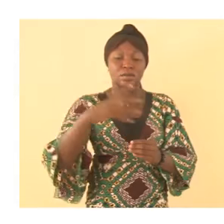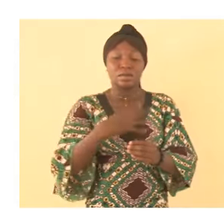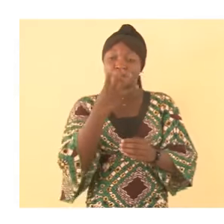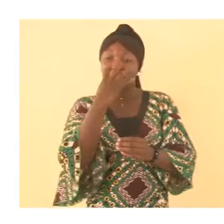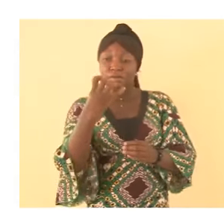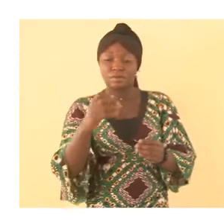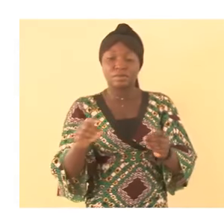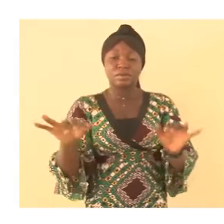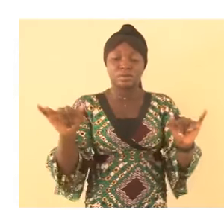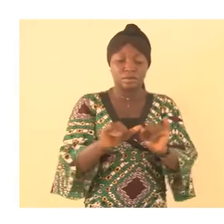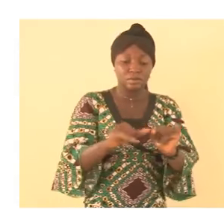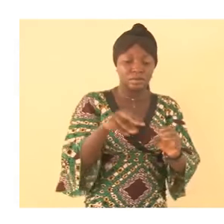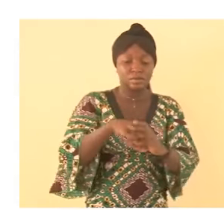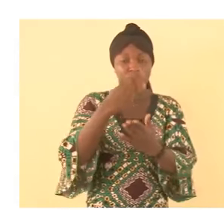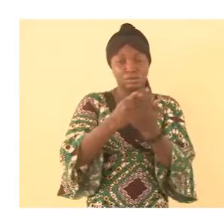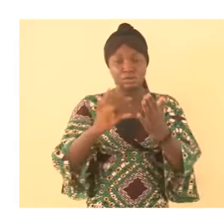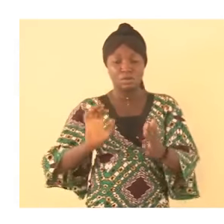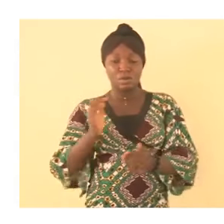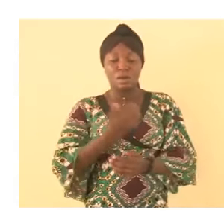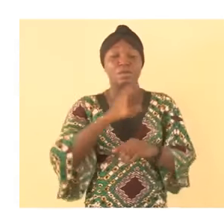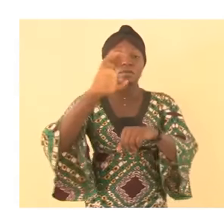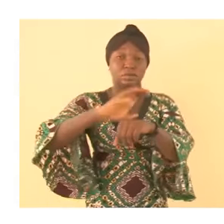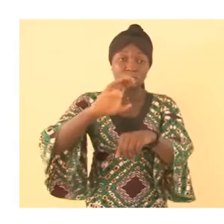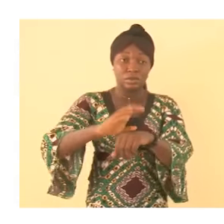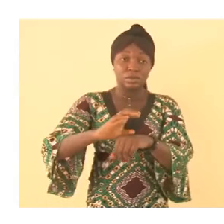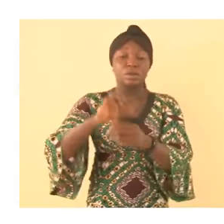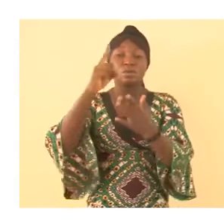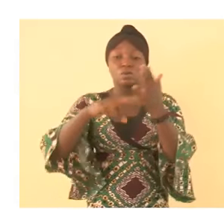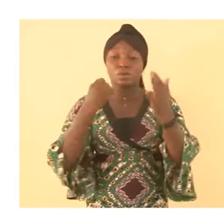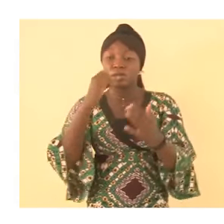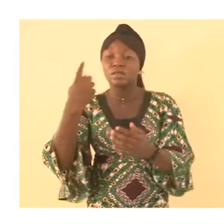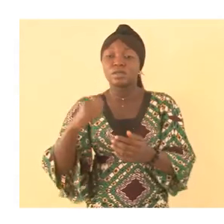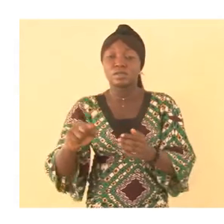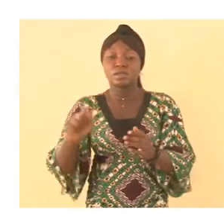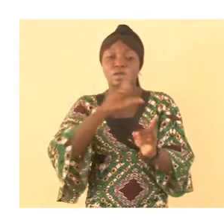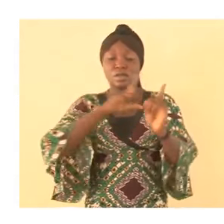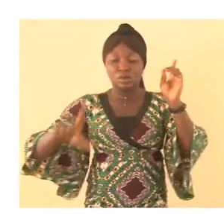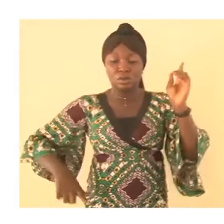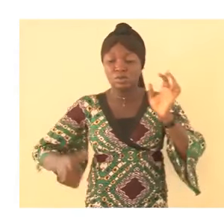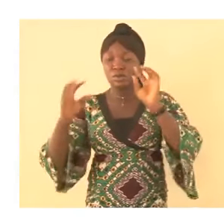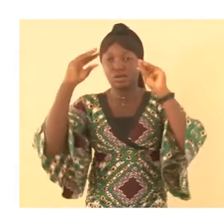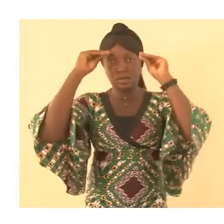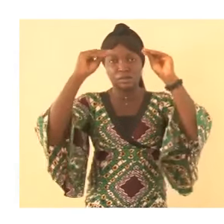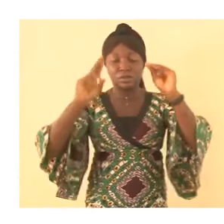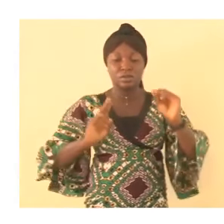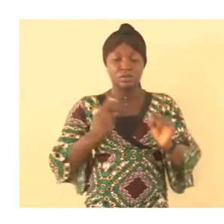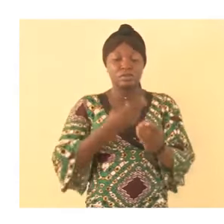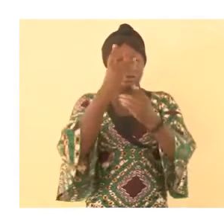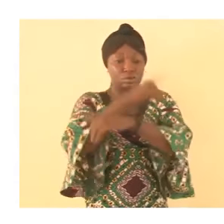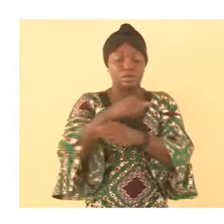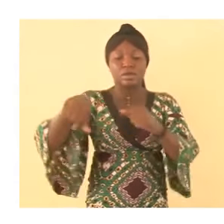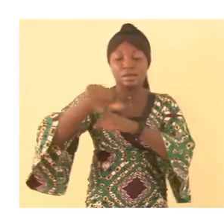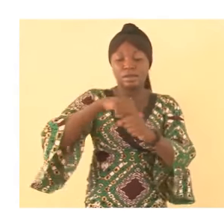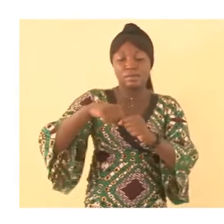blasphemous dimensions in some of our churches, what is the Lord teaching us today